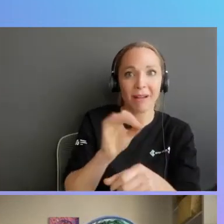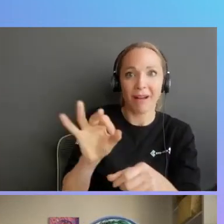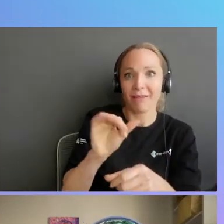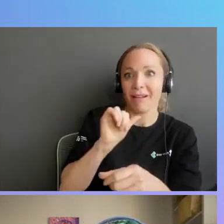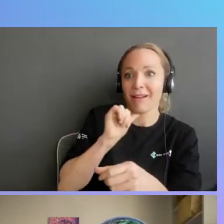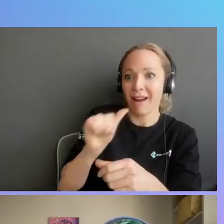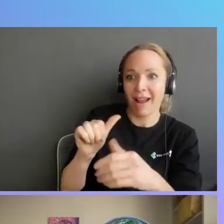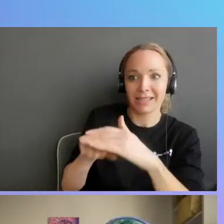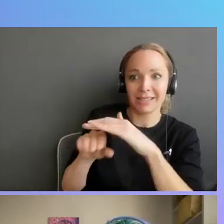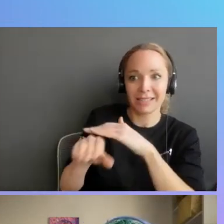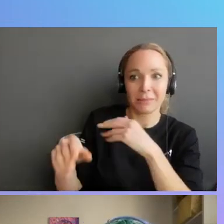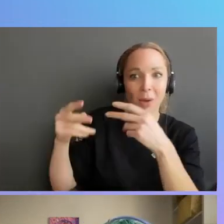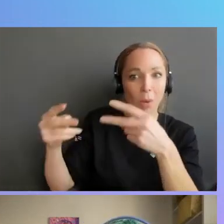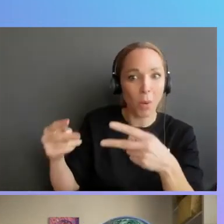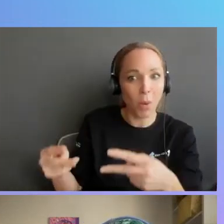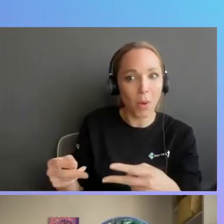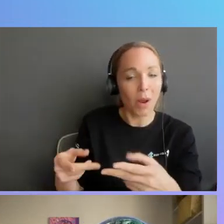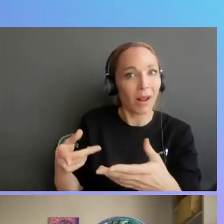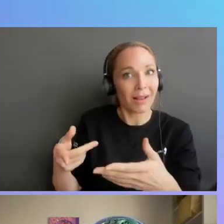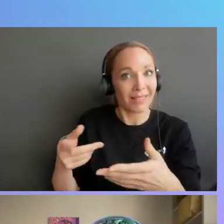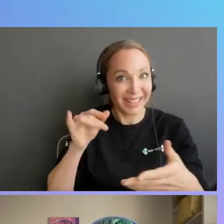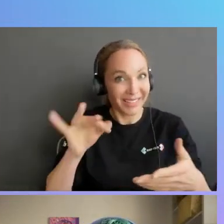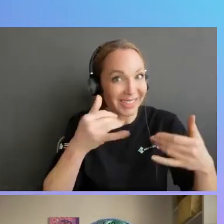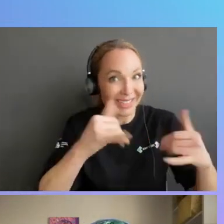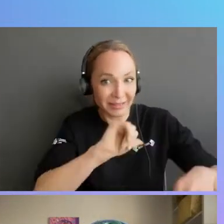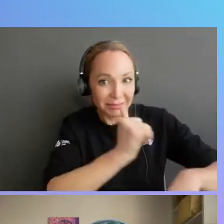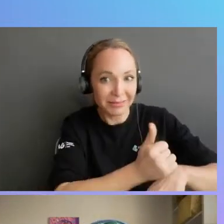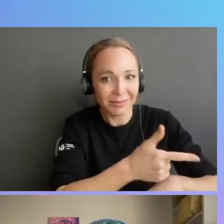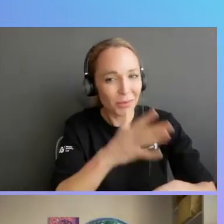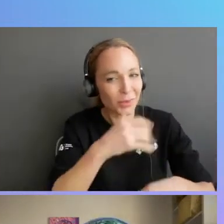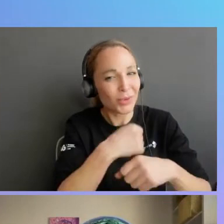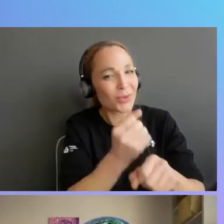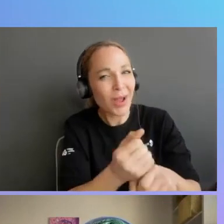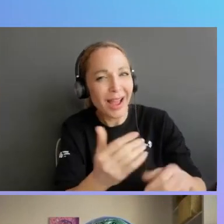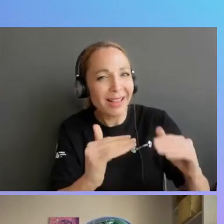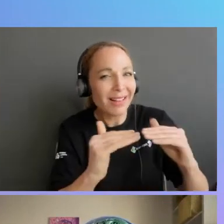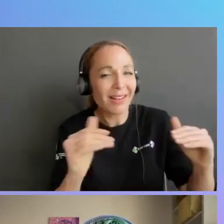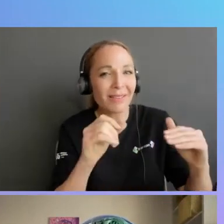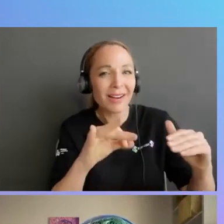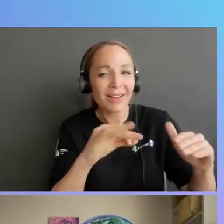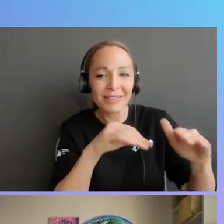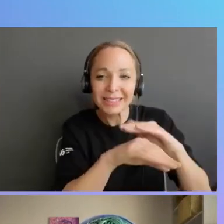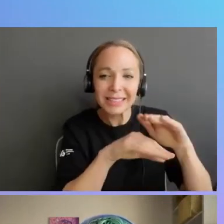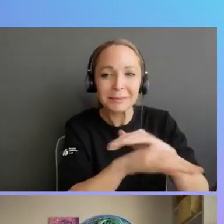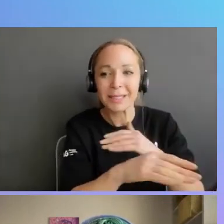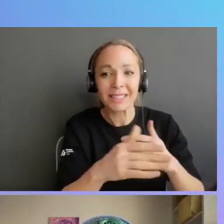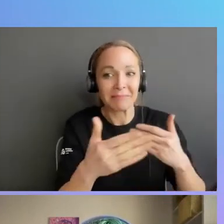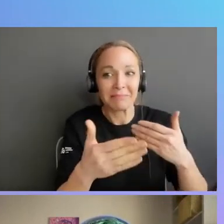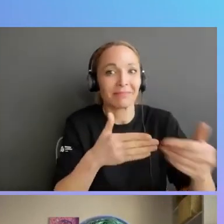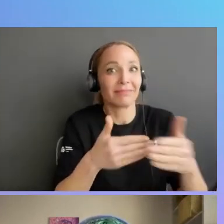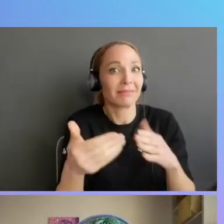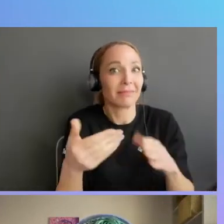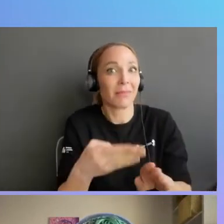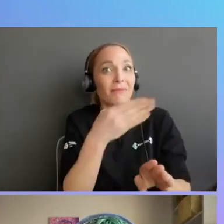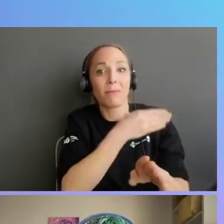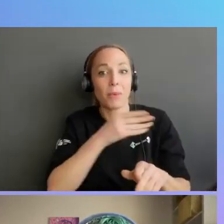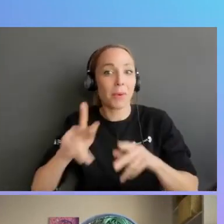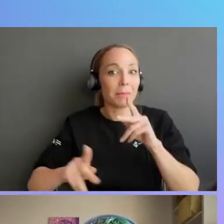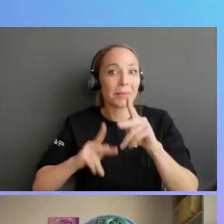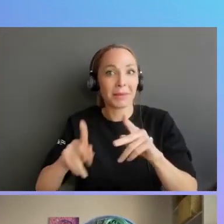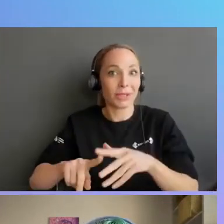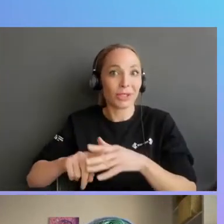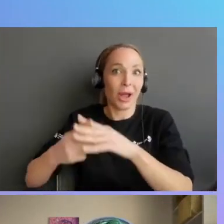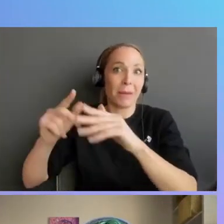IAAP. I think this is a really optimistic way to think about accessibility and the future that we're heading